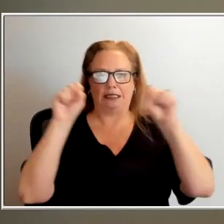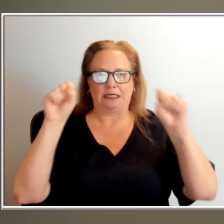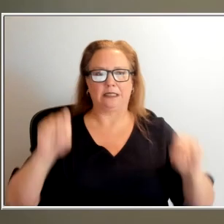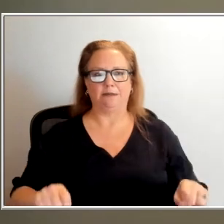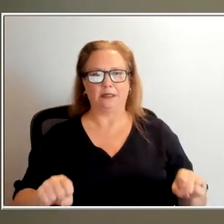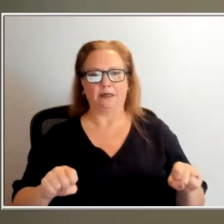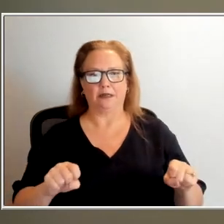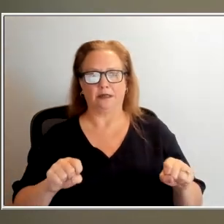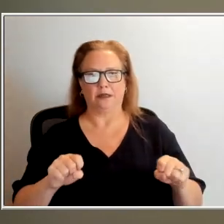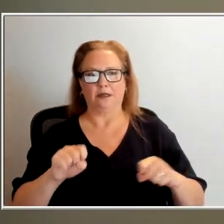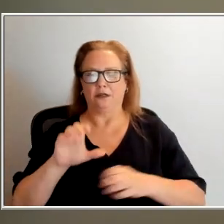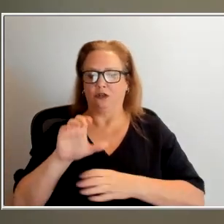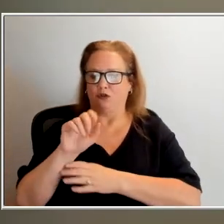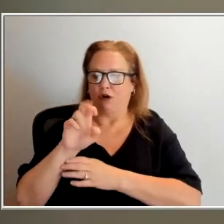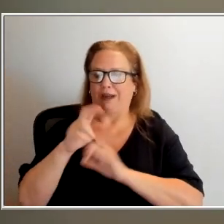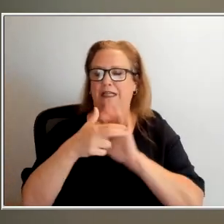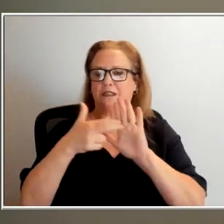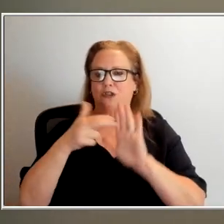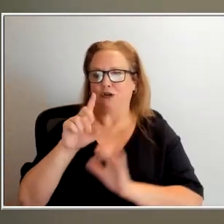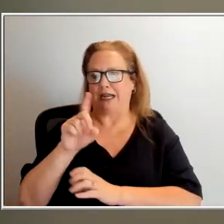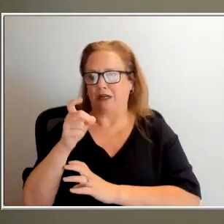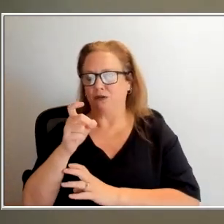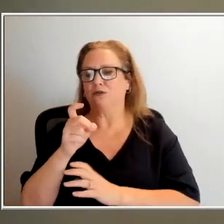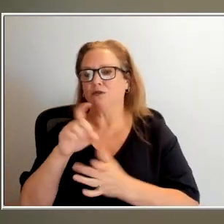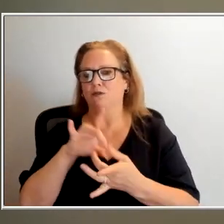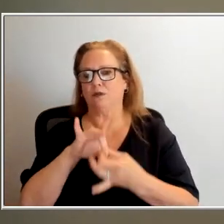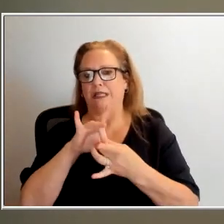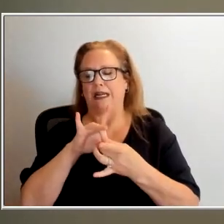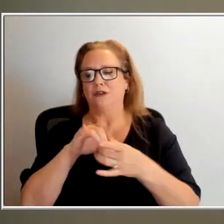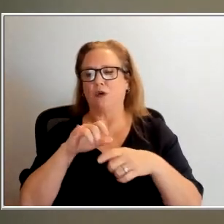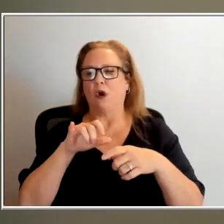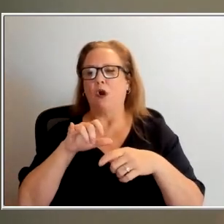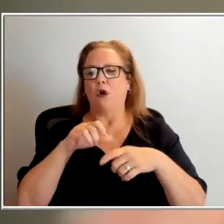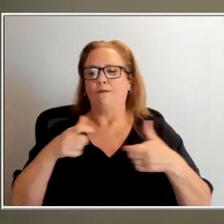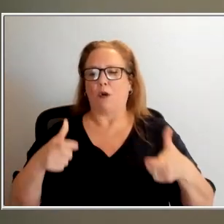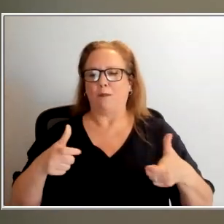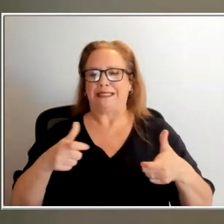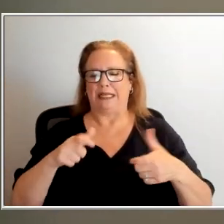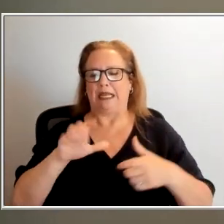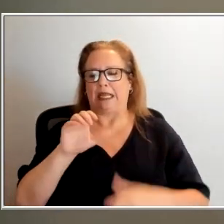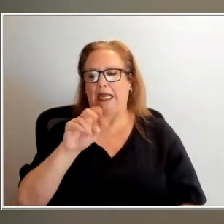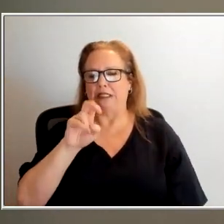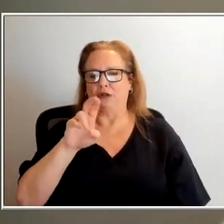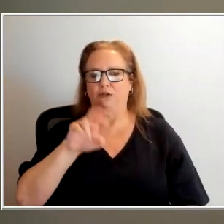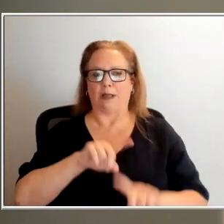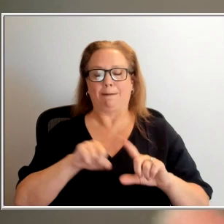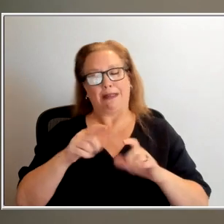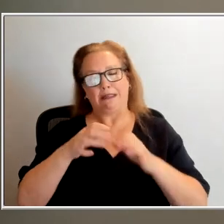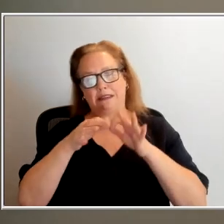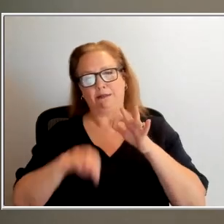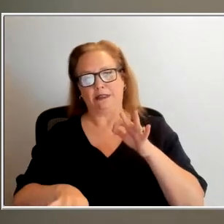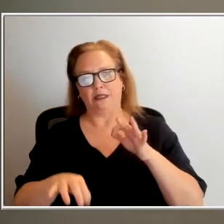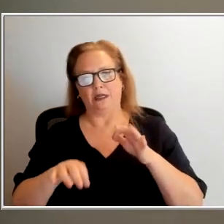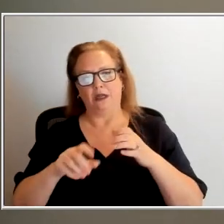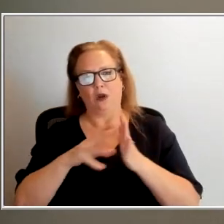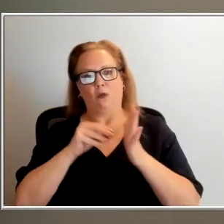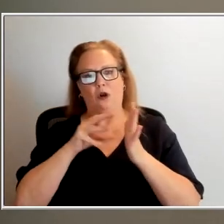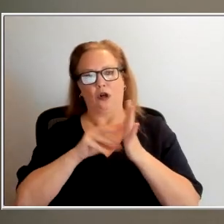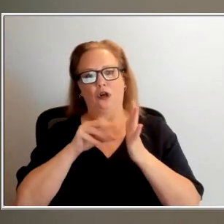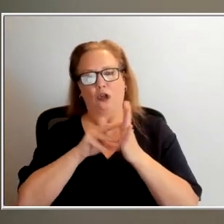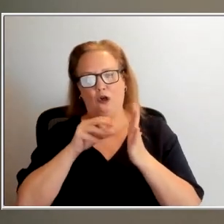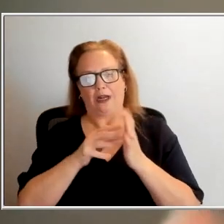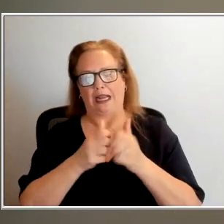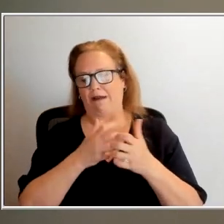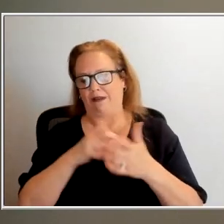contribute to some of our cancer diagnosis, largely related to obesity-related cancers. But the simplicity is we are still learning, like everything